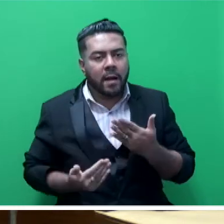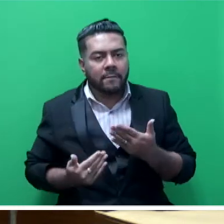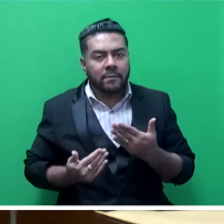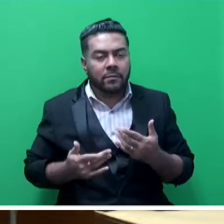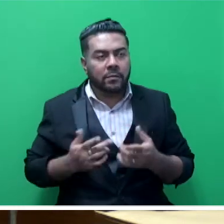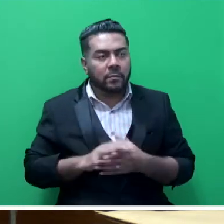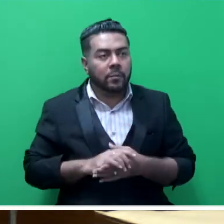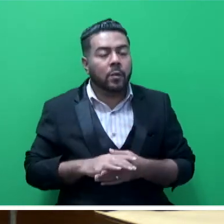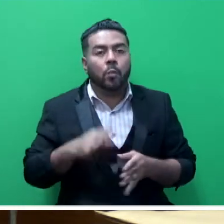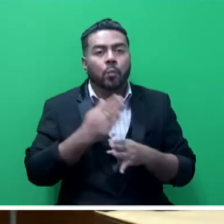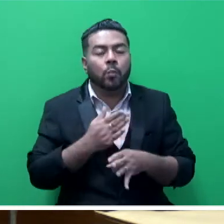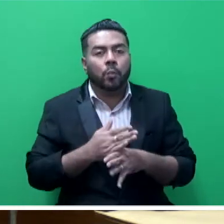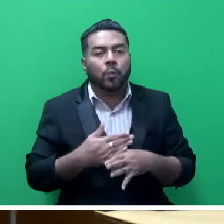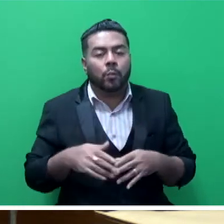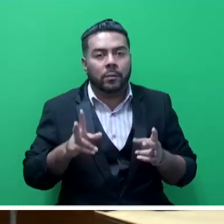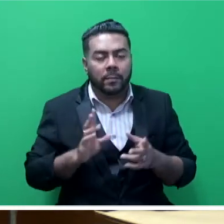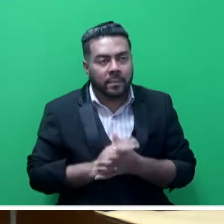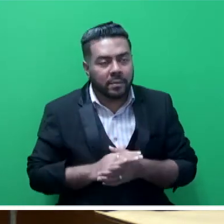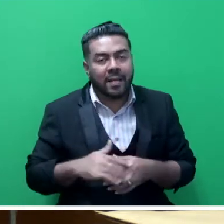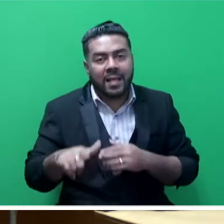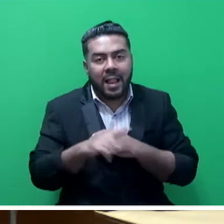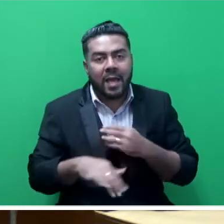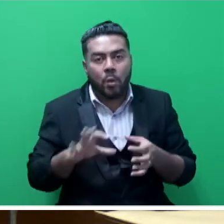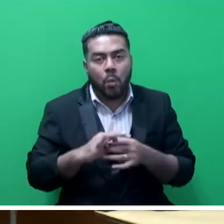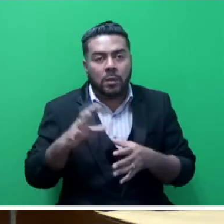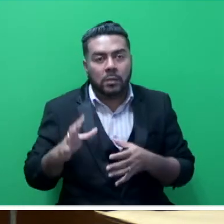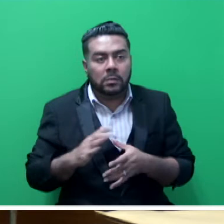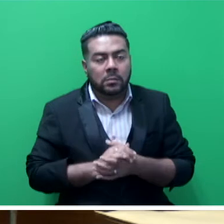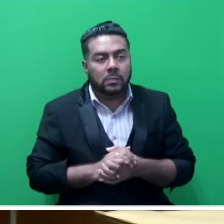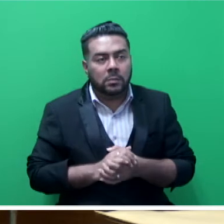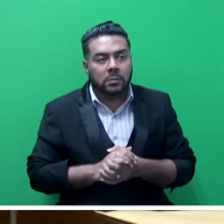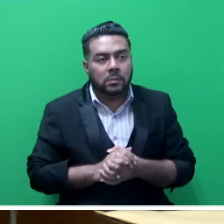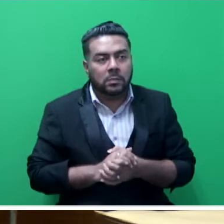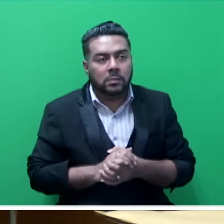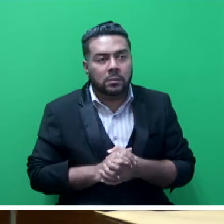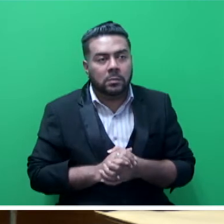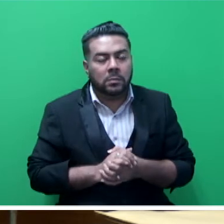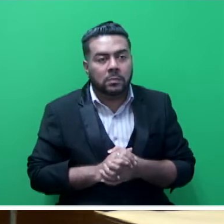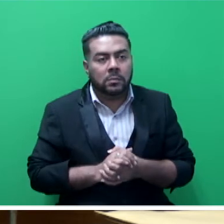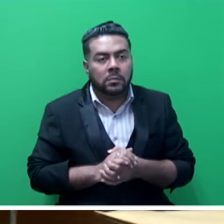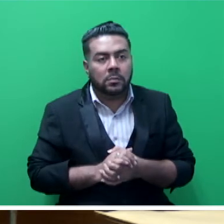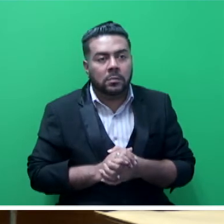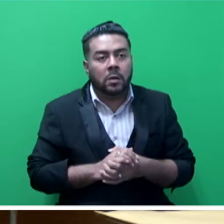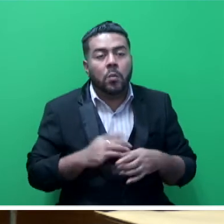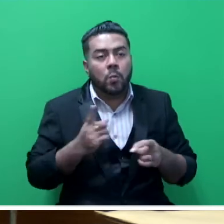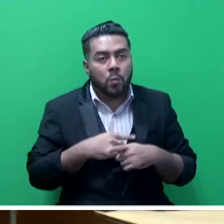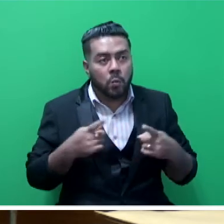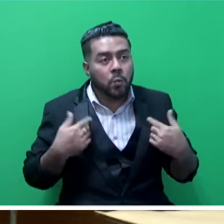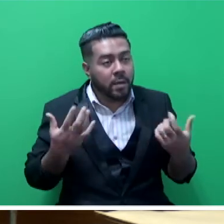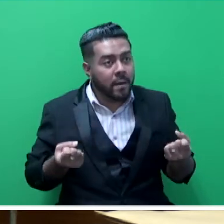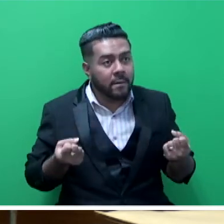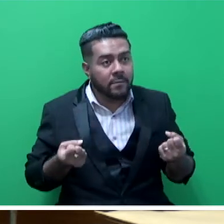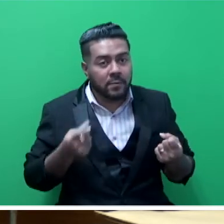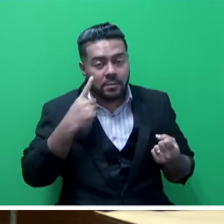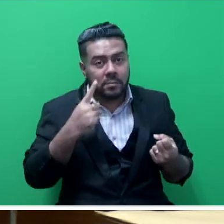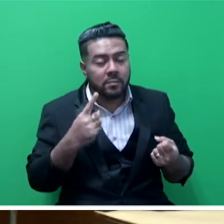working with the Matangali, the landowners, and getting the fishing rights waiver in liaison with Ministry of Lands. We have picked up the cost